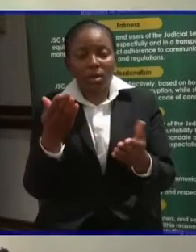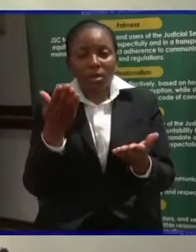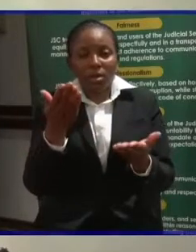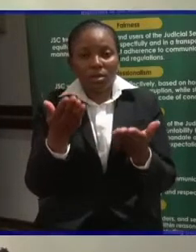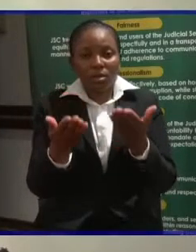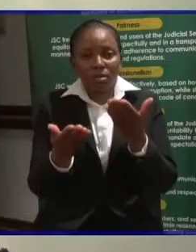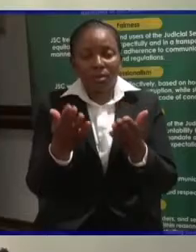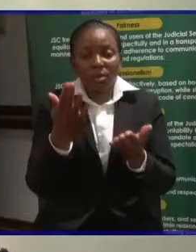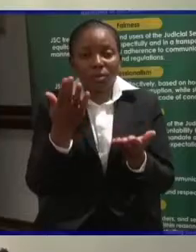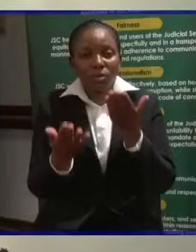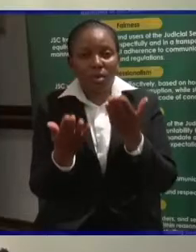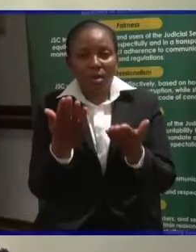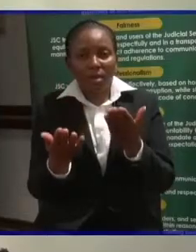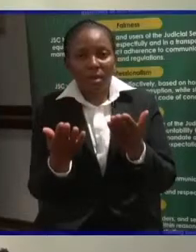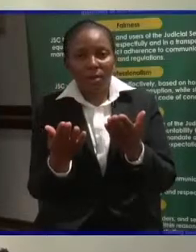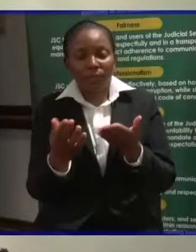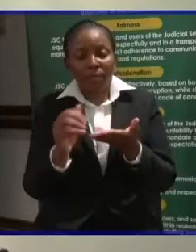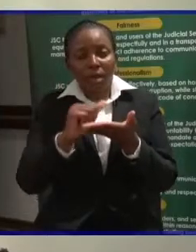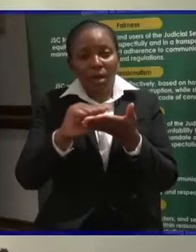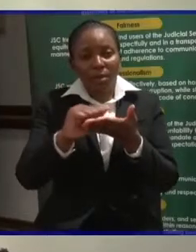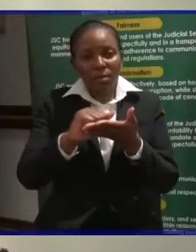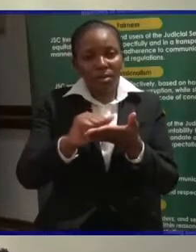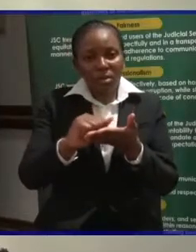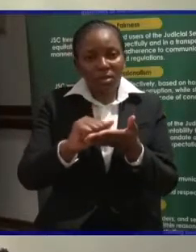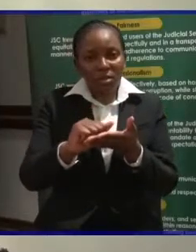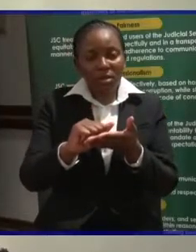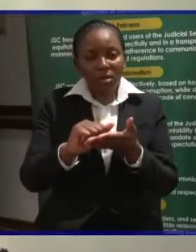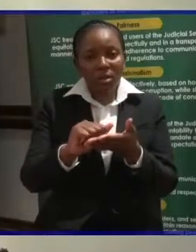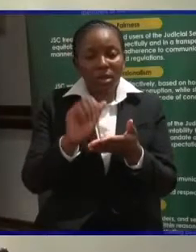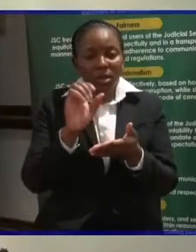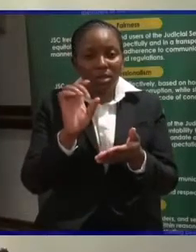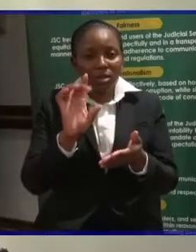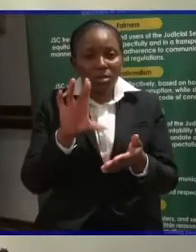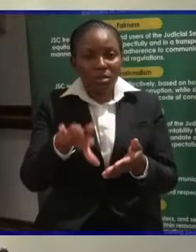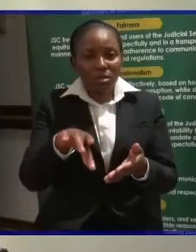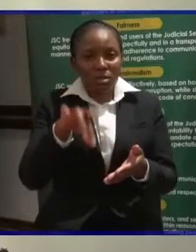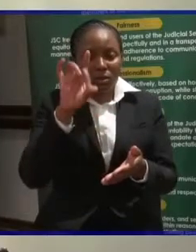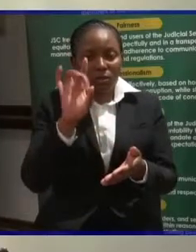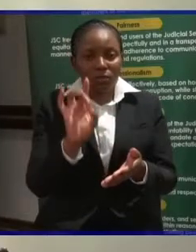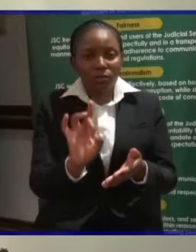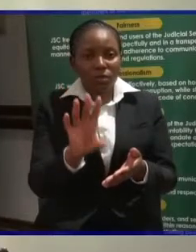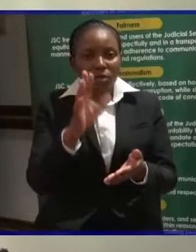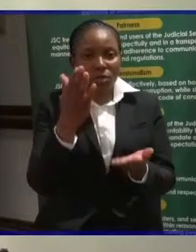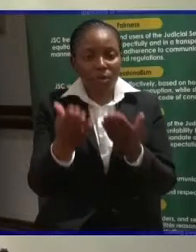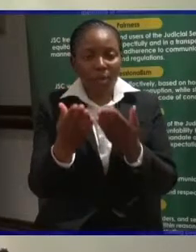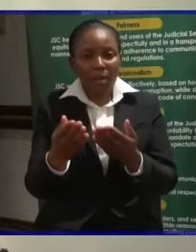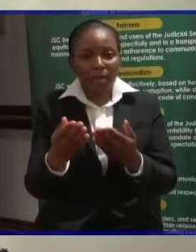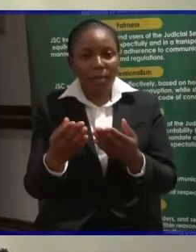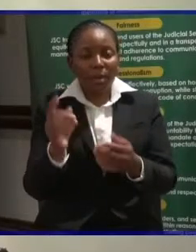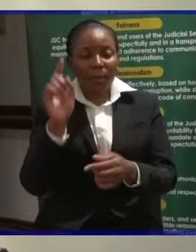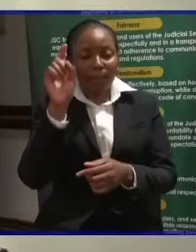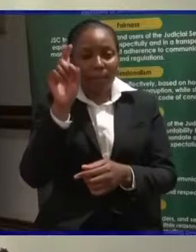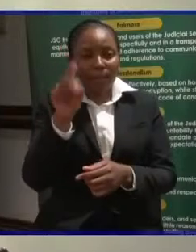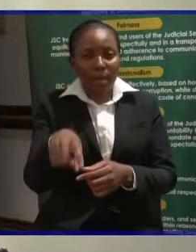determine whether arbitration is voluntary or compulsory?